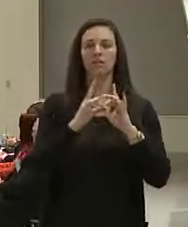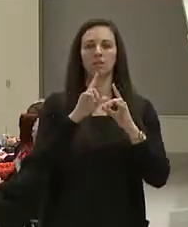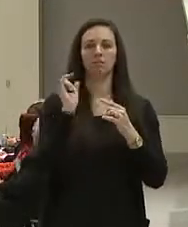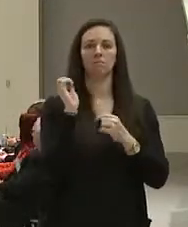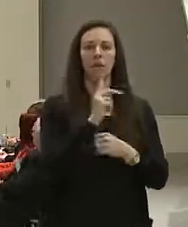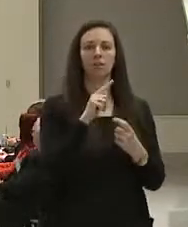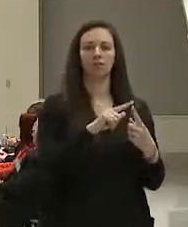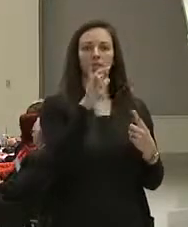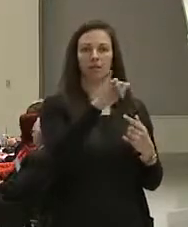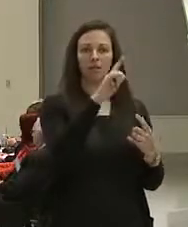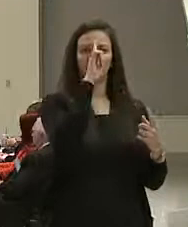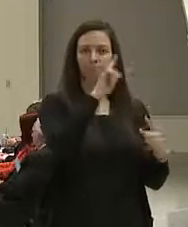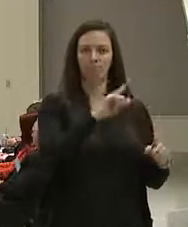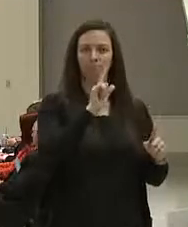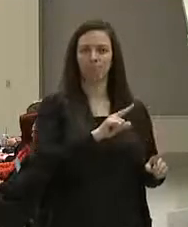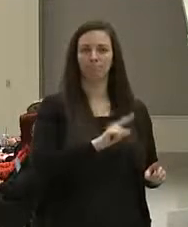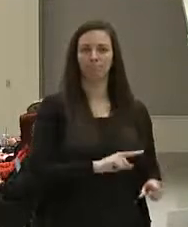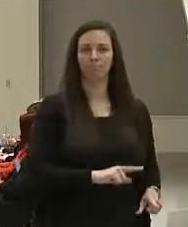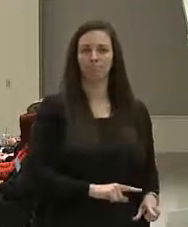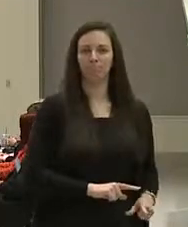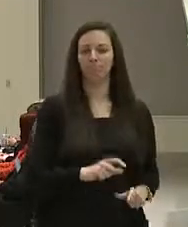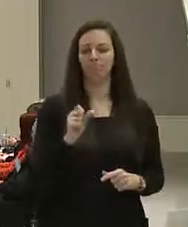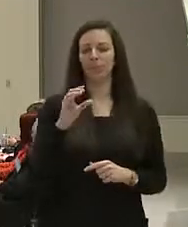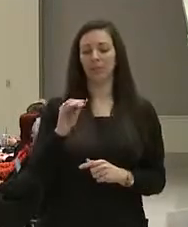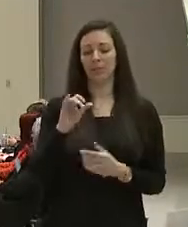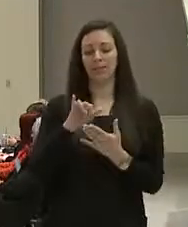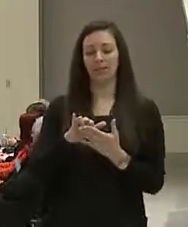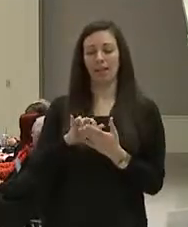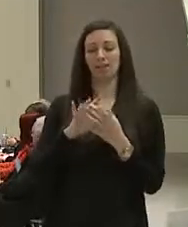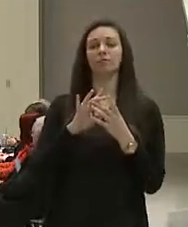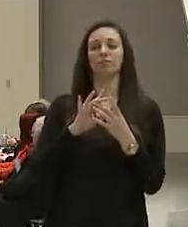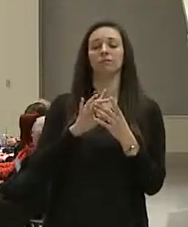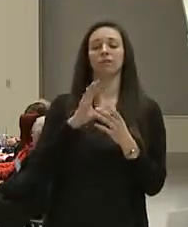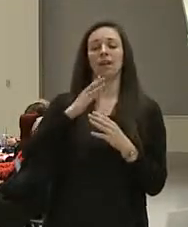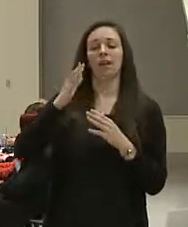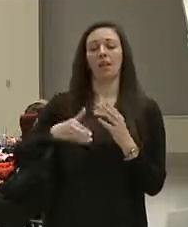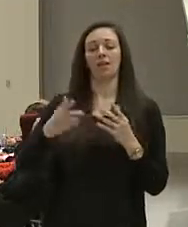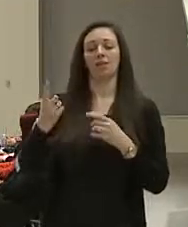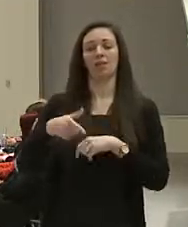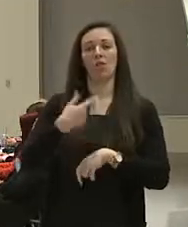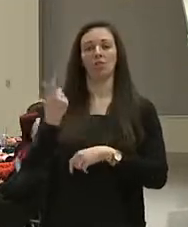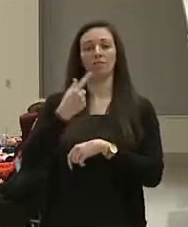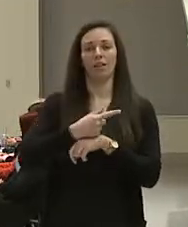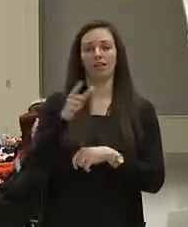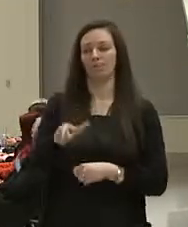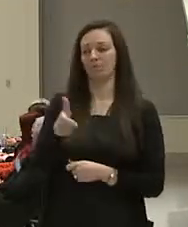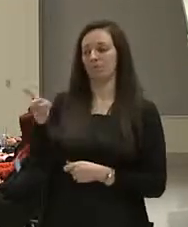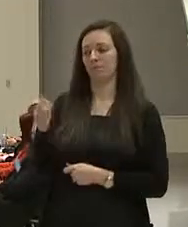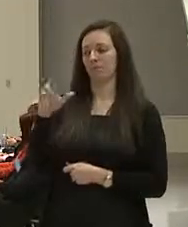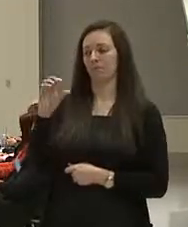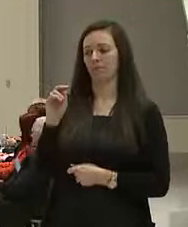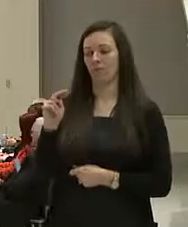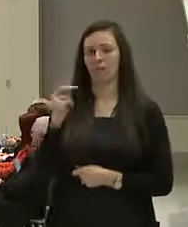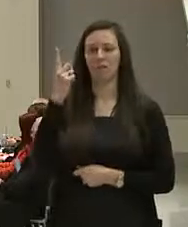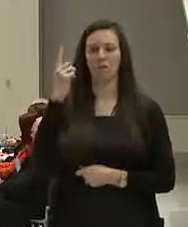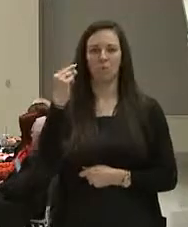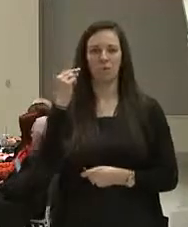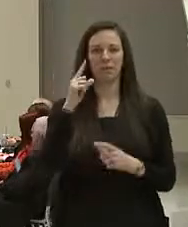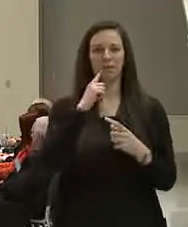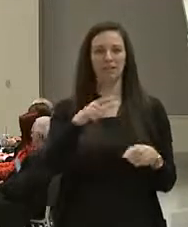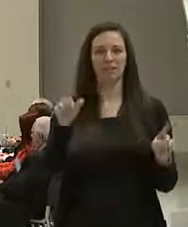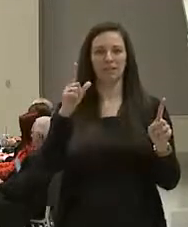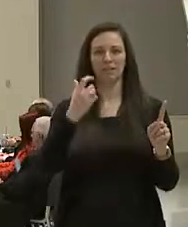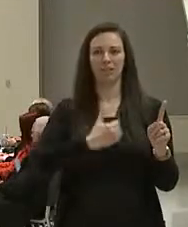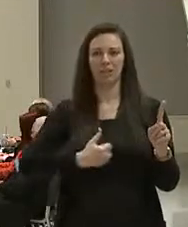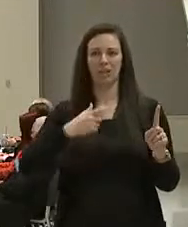this long day, let me turn back, Ron, to you. So I just want to make one announcement, and I apologize, I should have made this earlier.